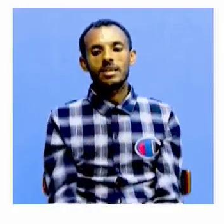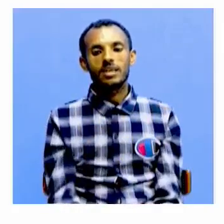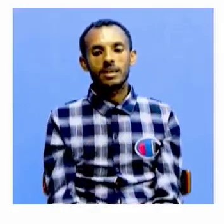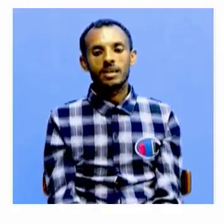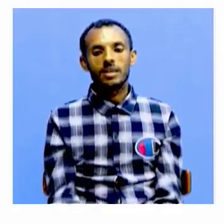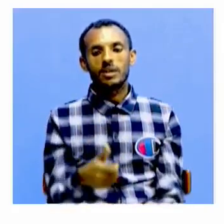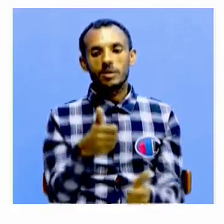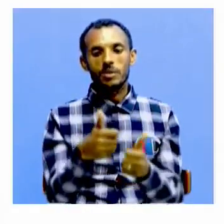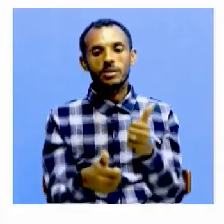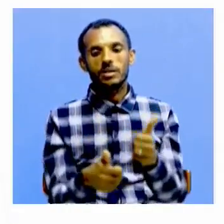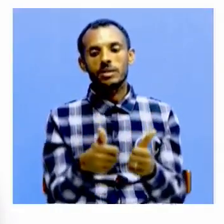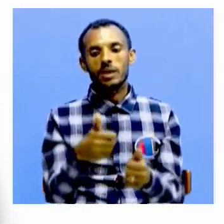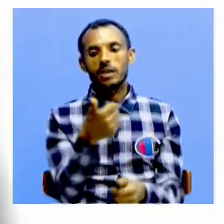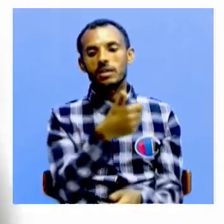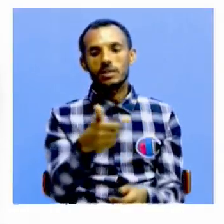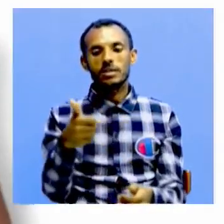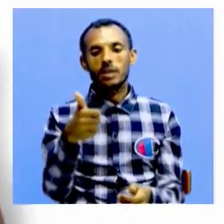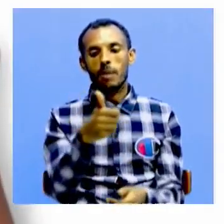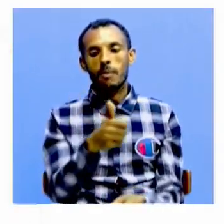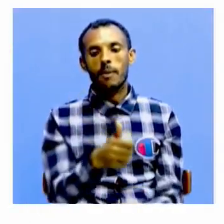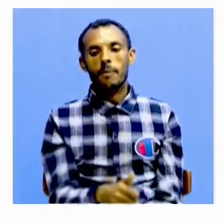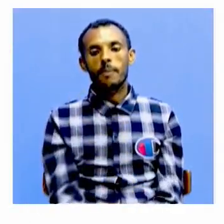which is Addis Ababa.